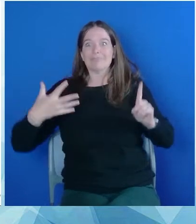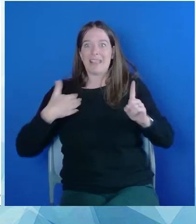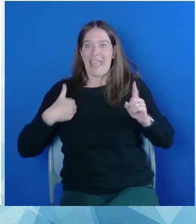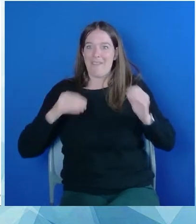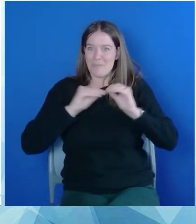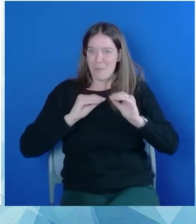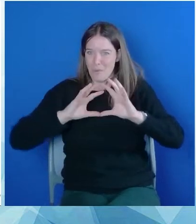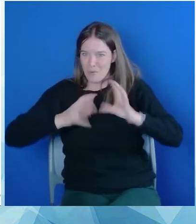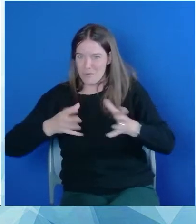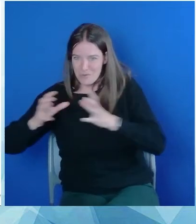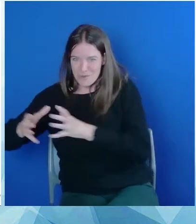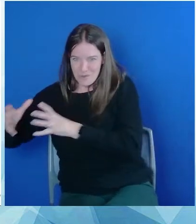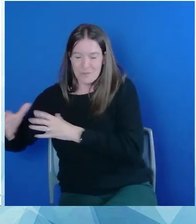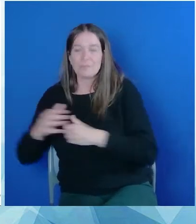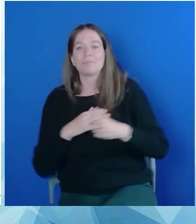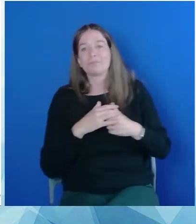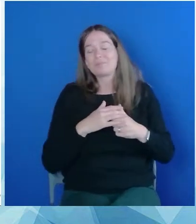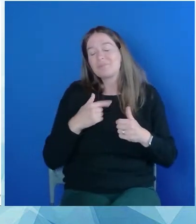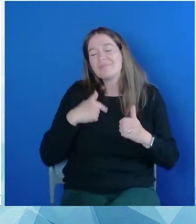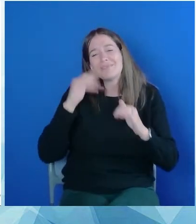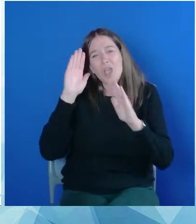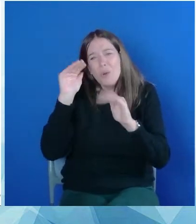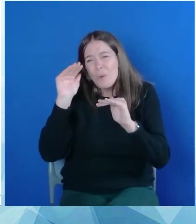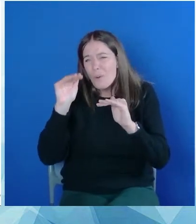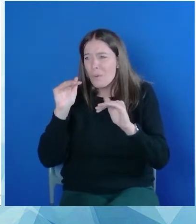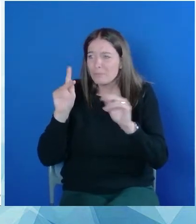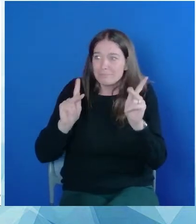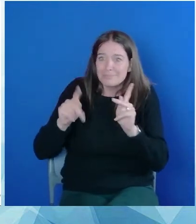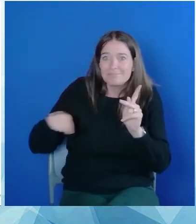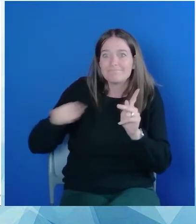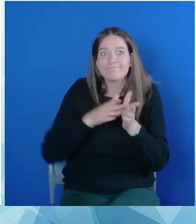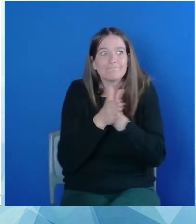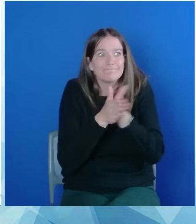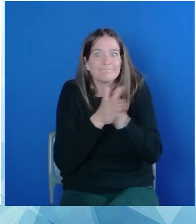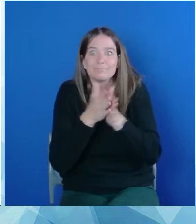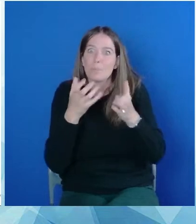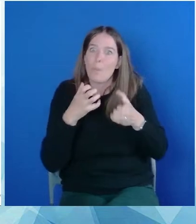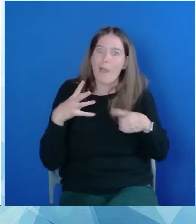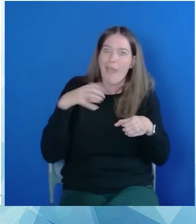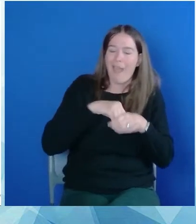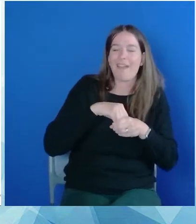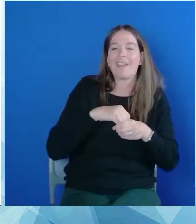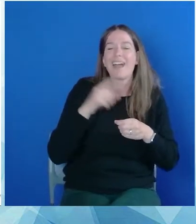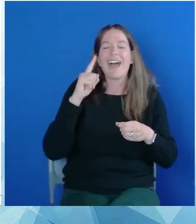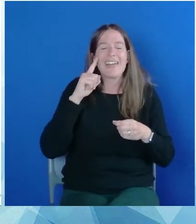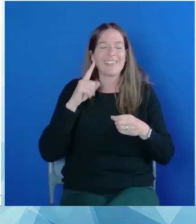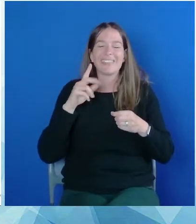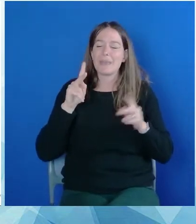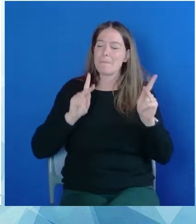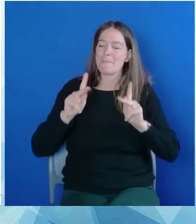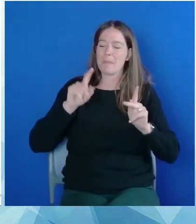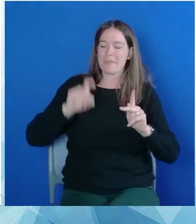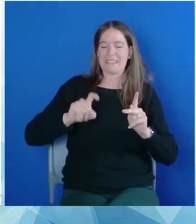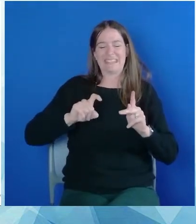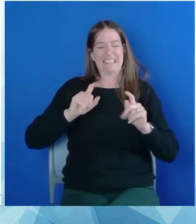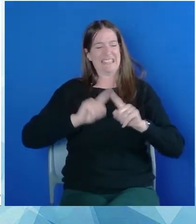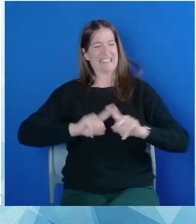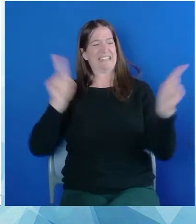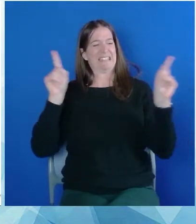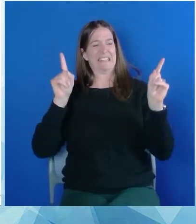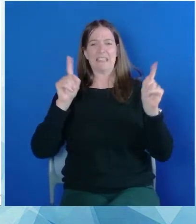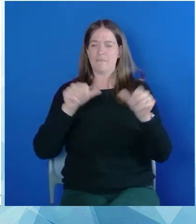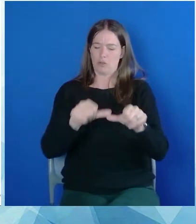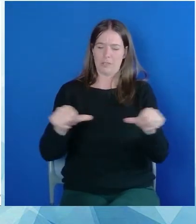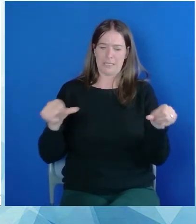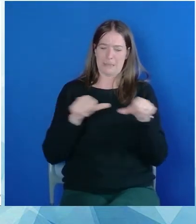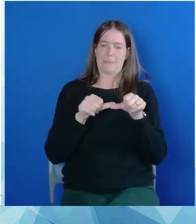some interest in participating, because I think that there's a need for people to have a different environment other than a survey to express their